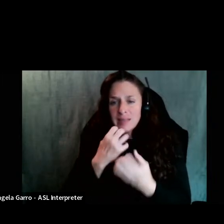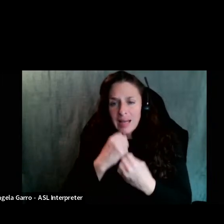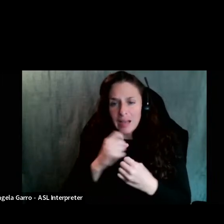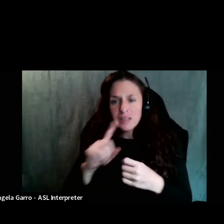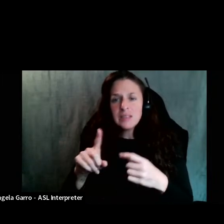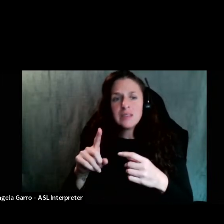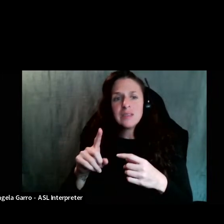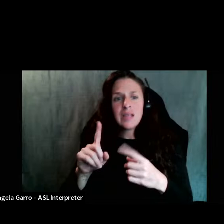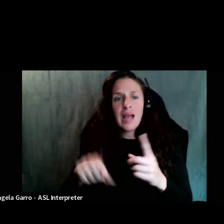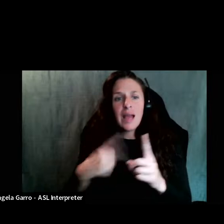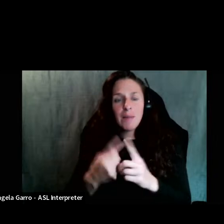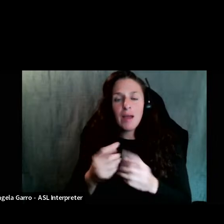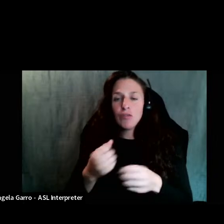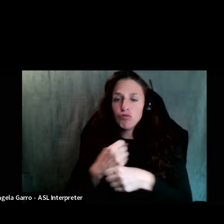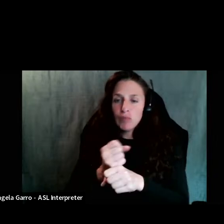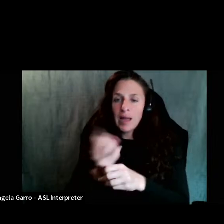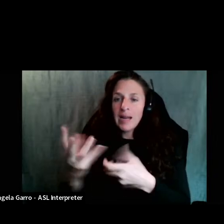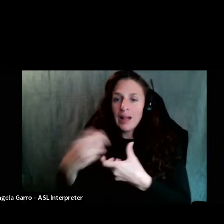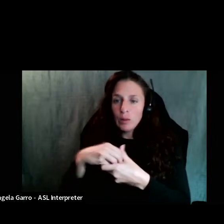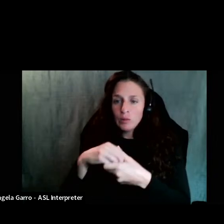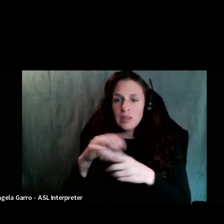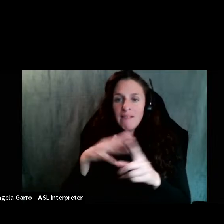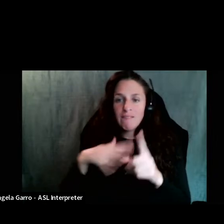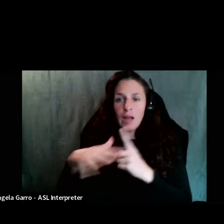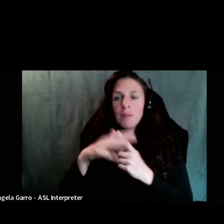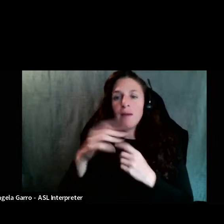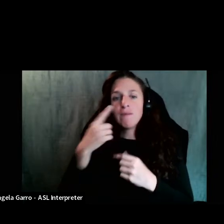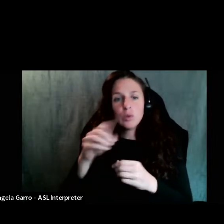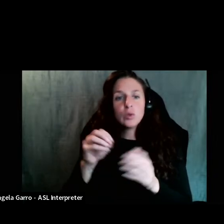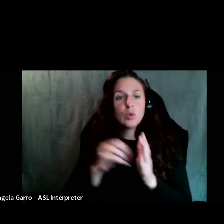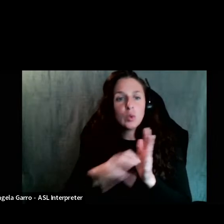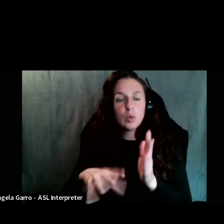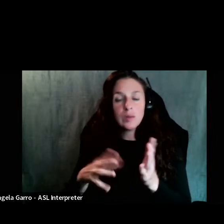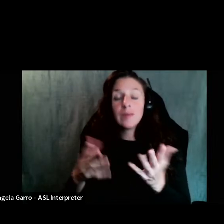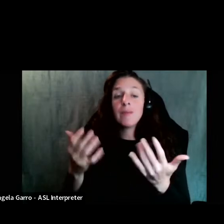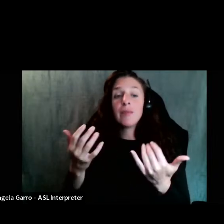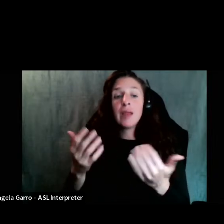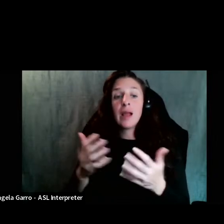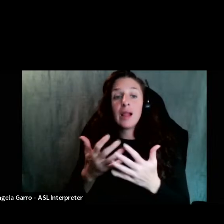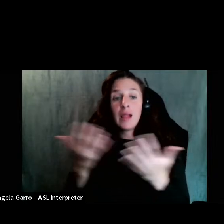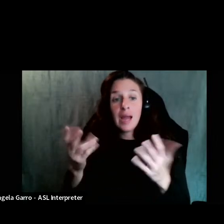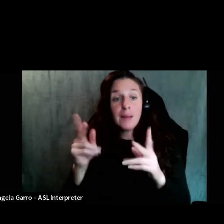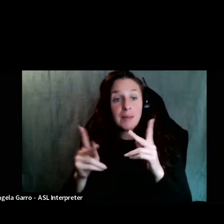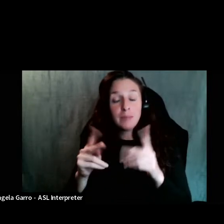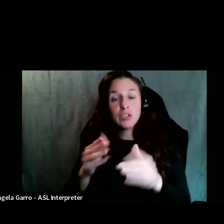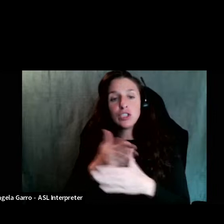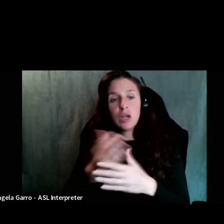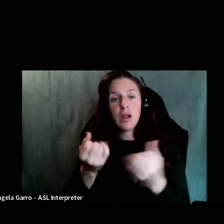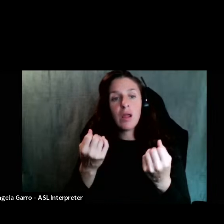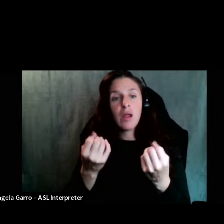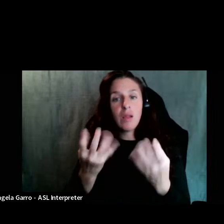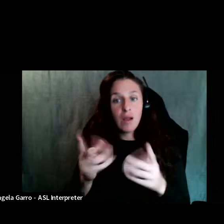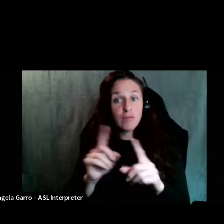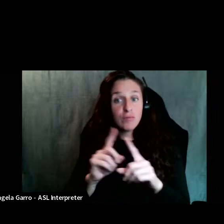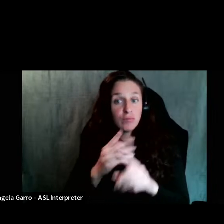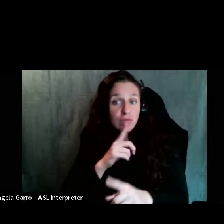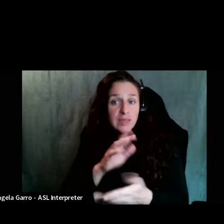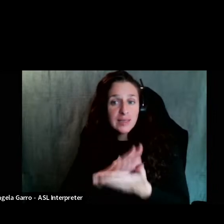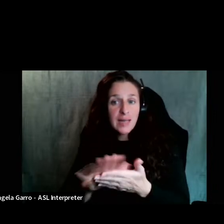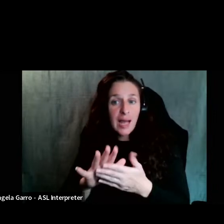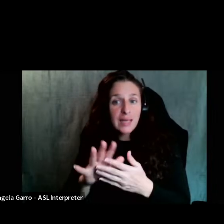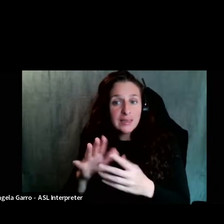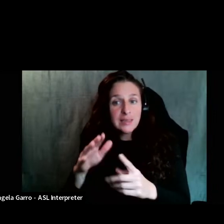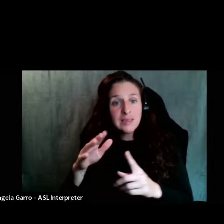for students. With that, I think a lot of people have shared a lot of really nice perspectives. I particularly am a